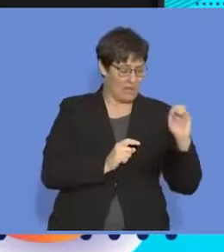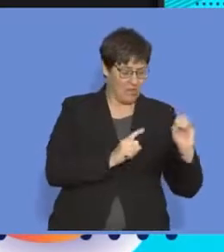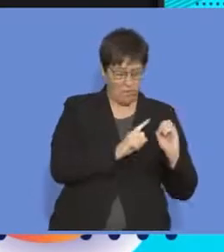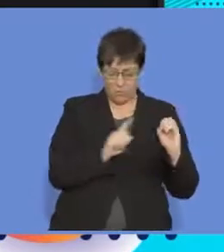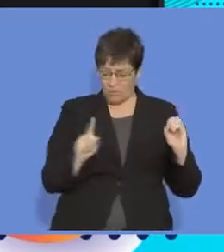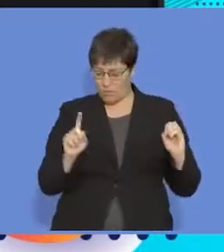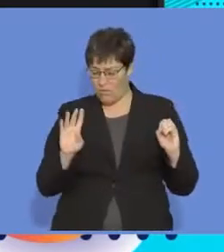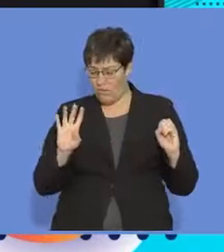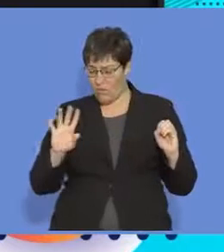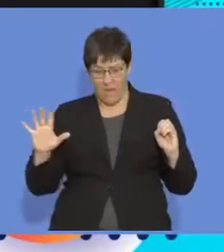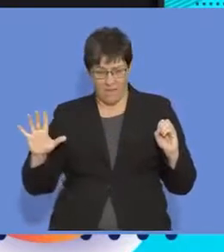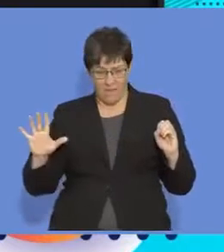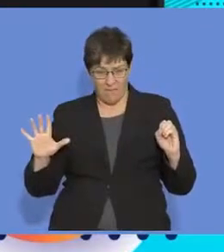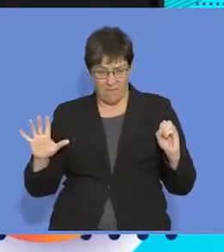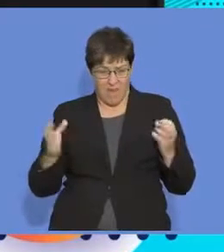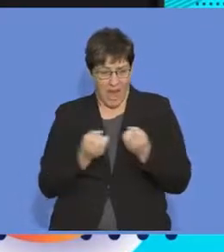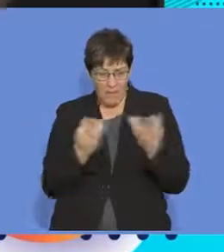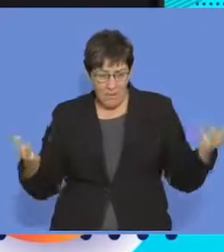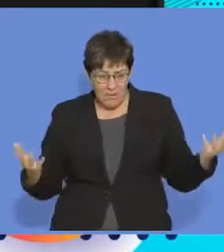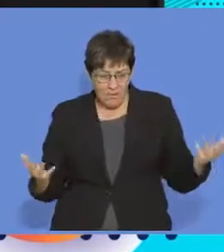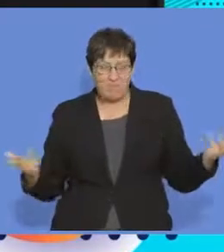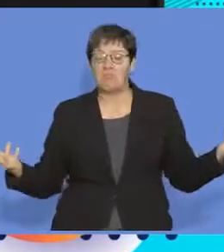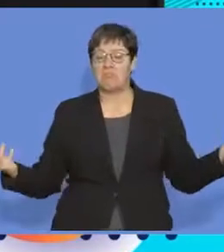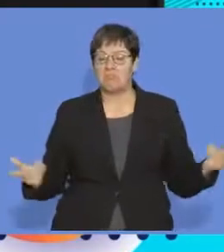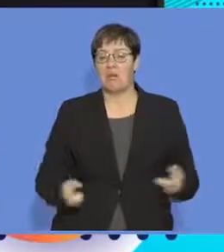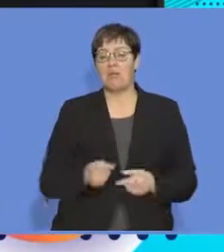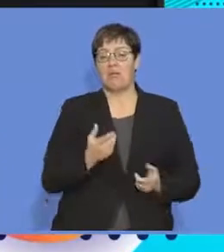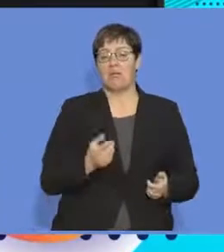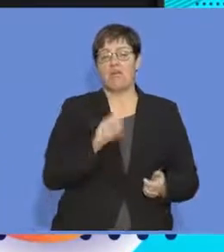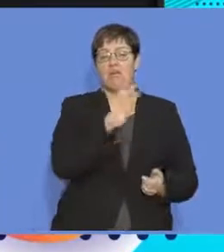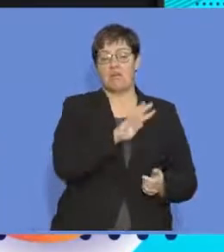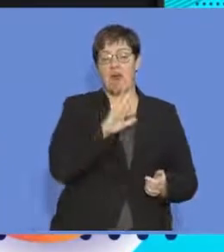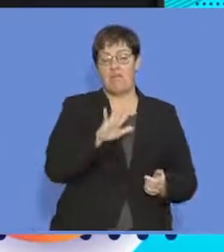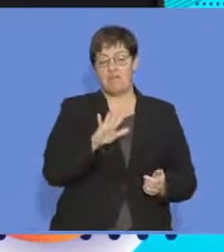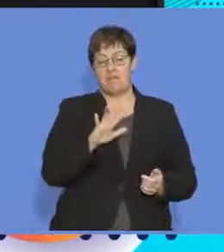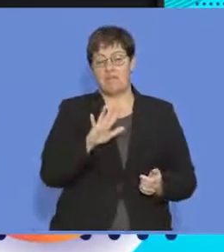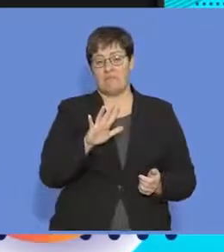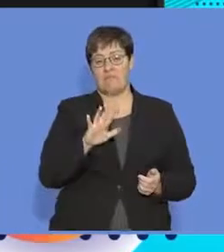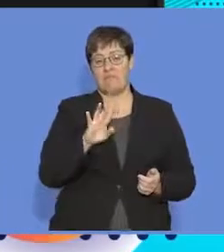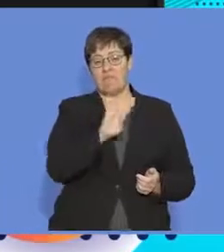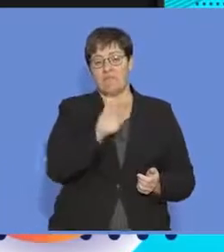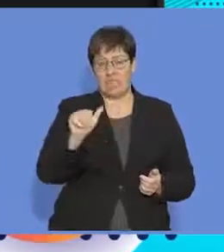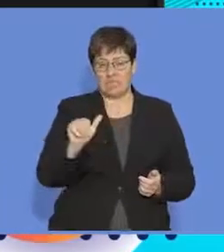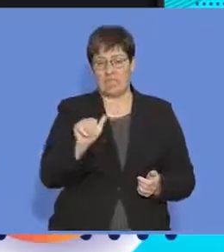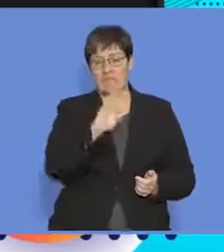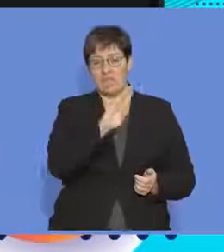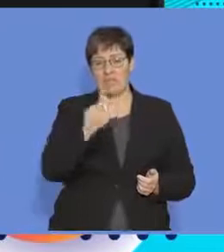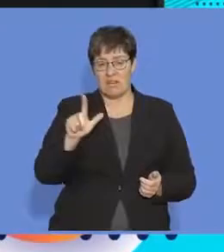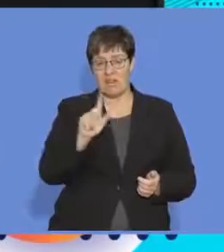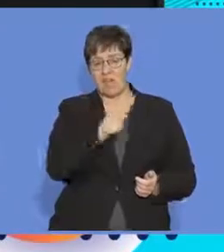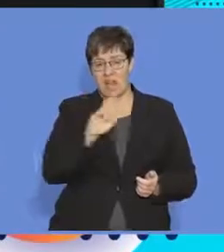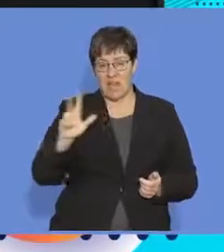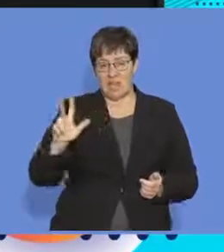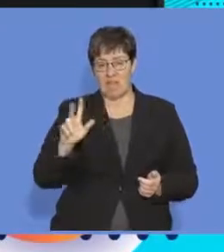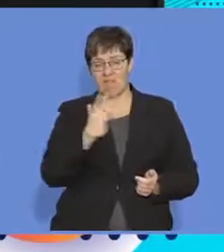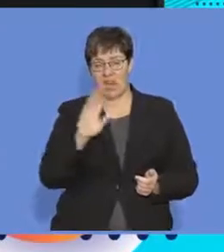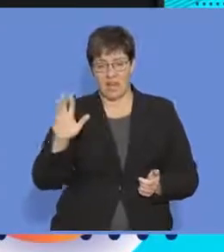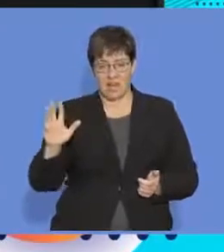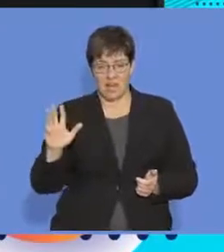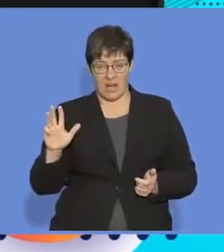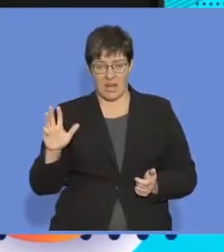lot. Let's think about it. I can give you one combination now, which is 45, 45, 46, 47,